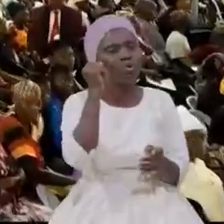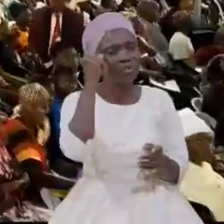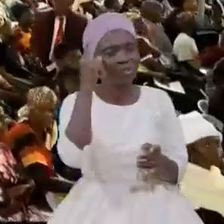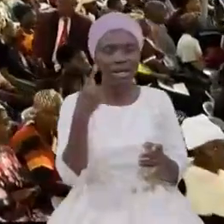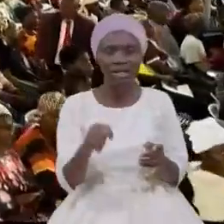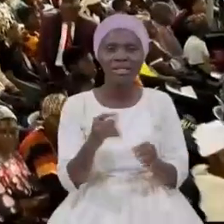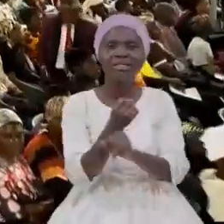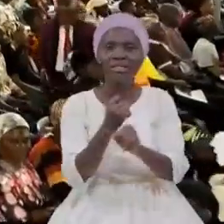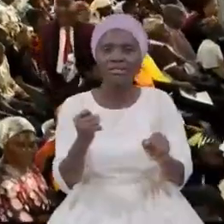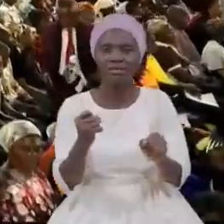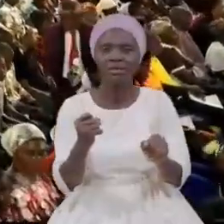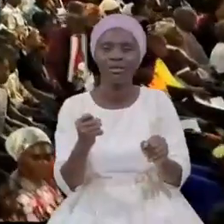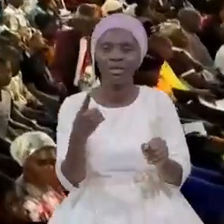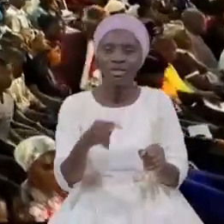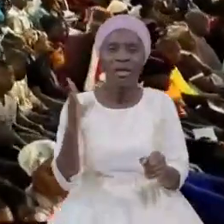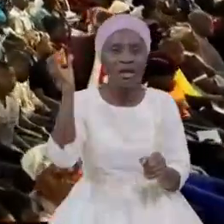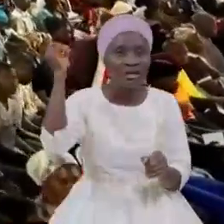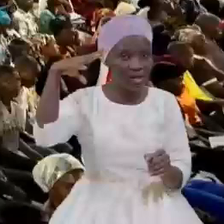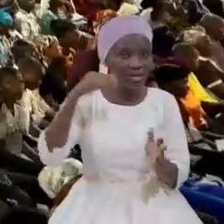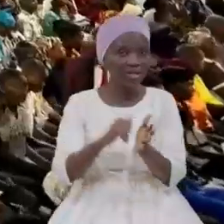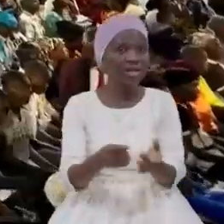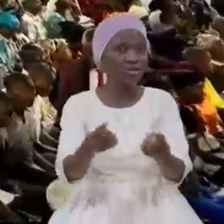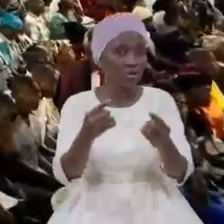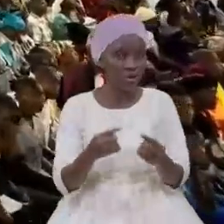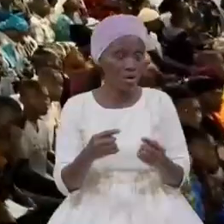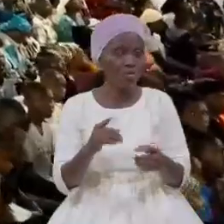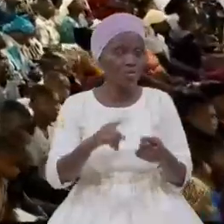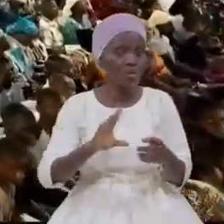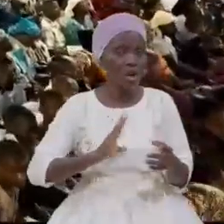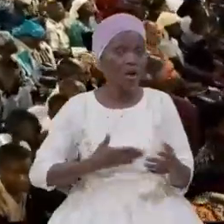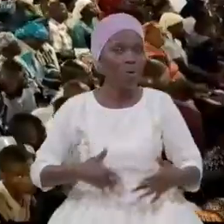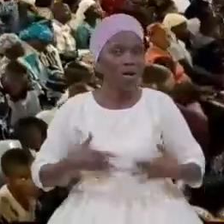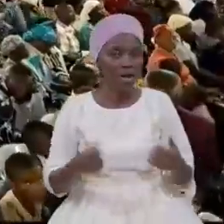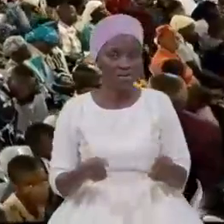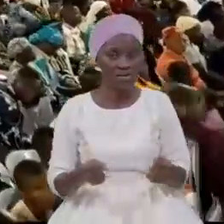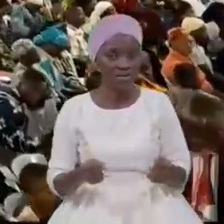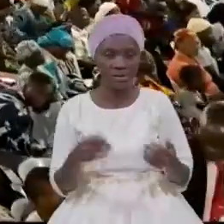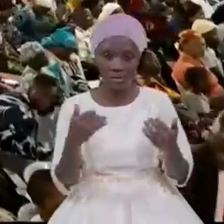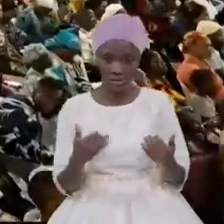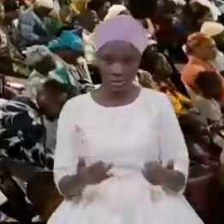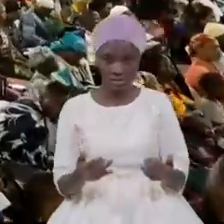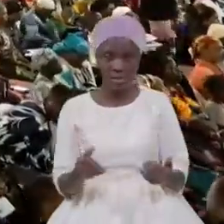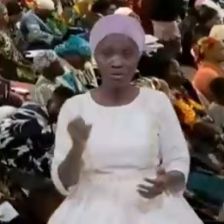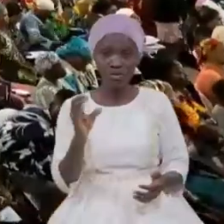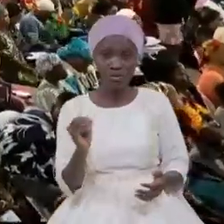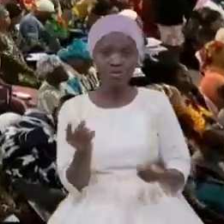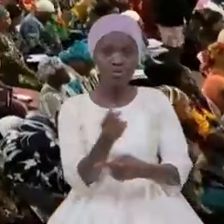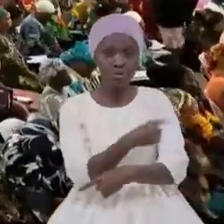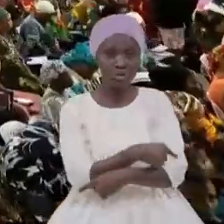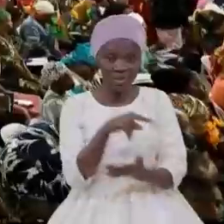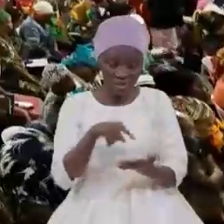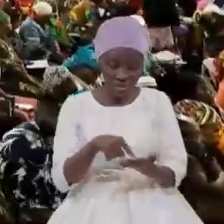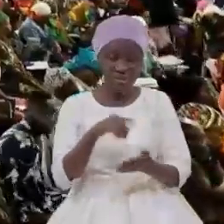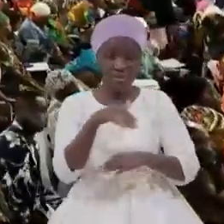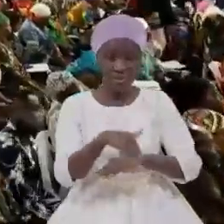the grace that comes to our lives. And so today, this night, if you are